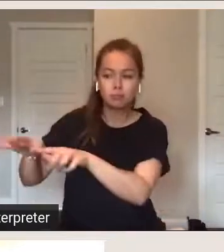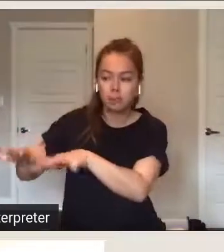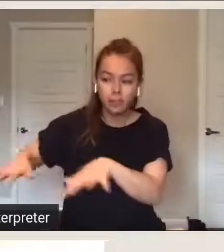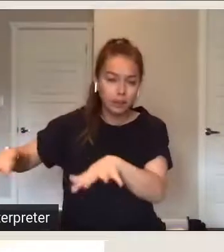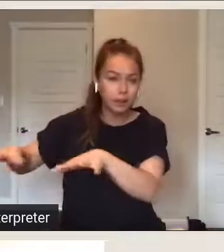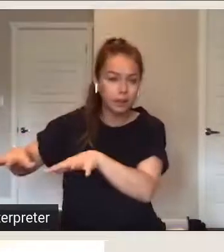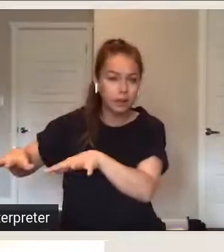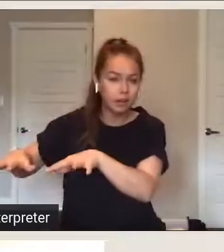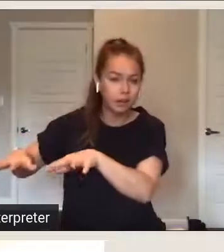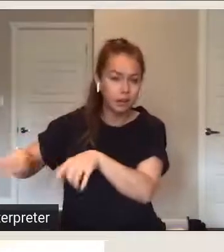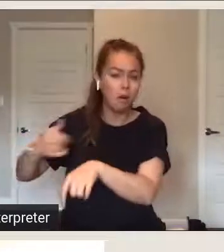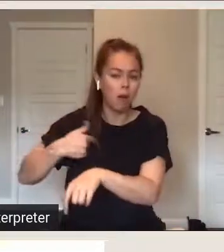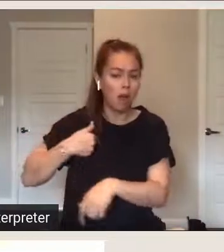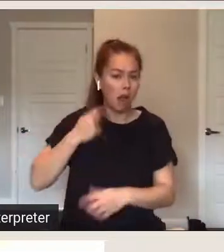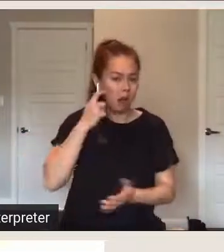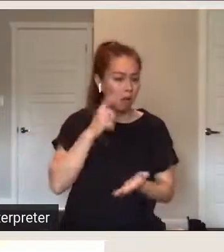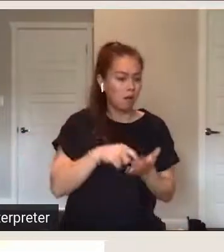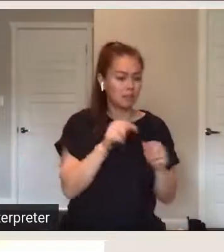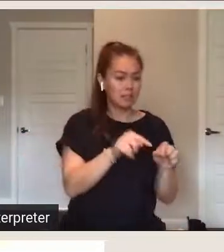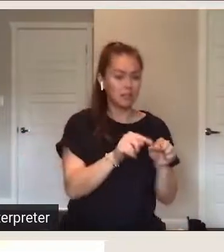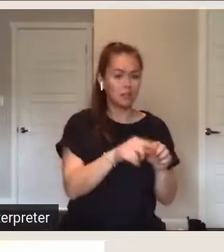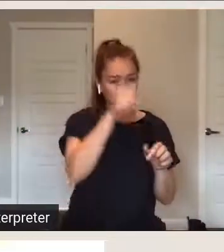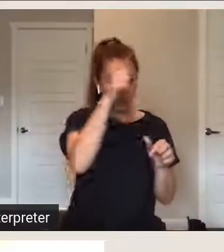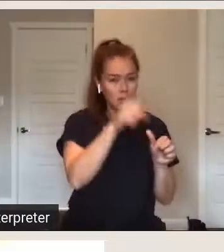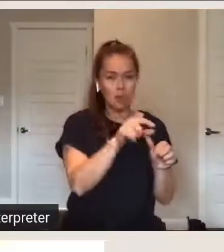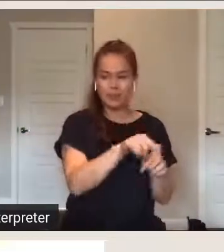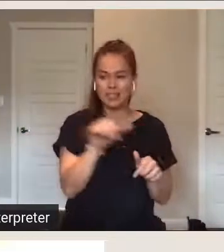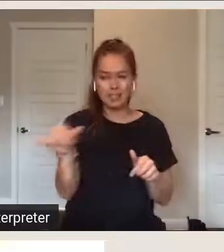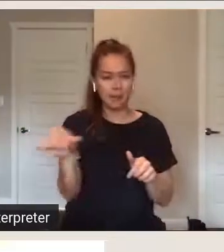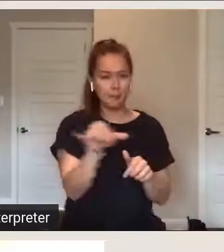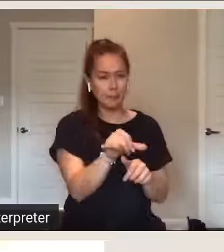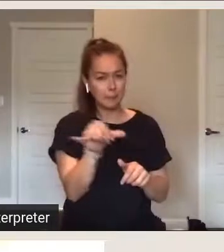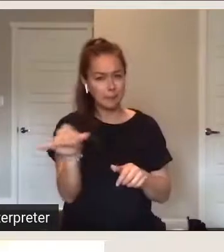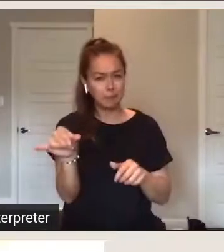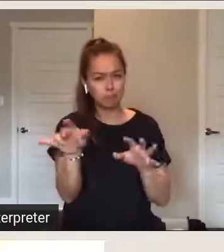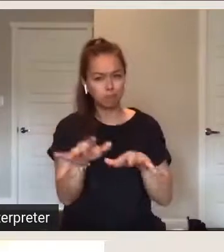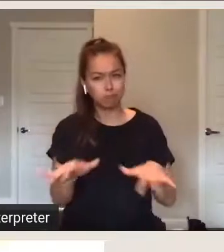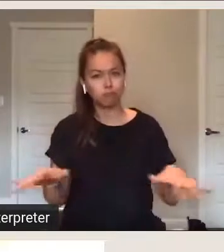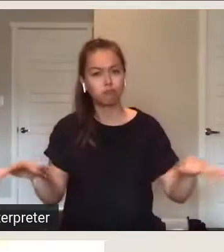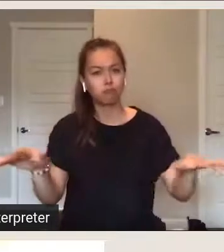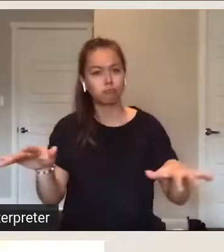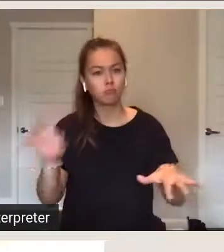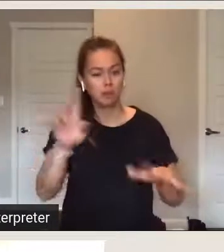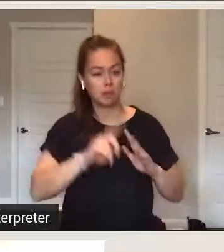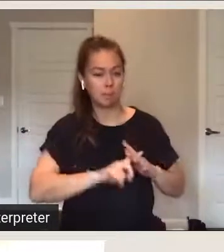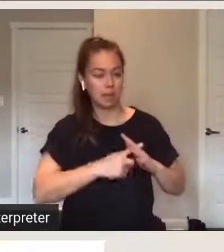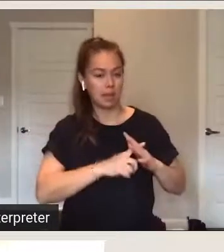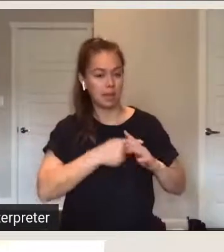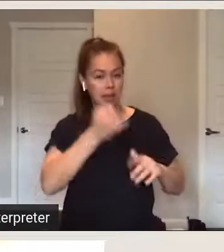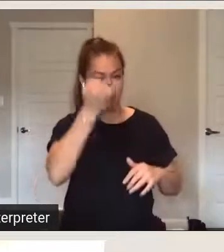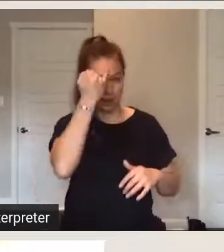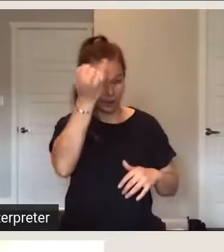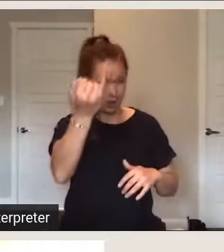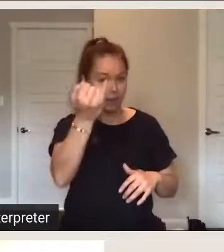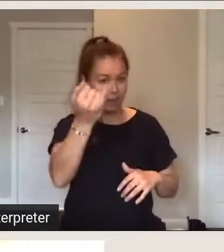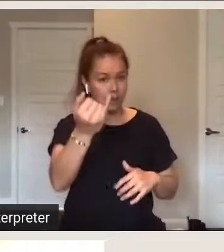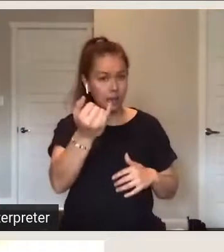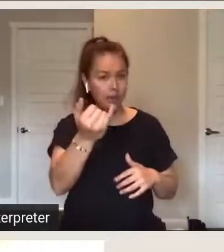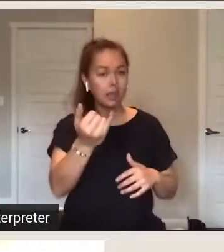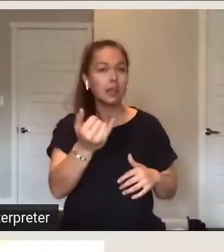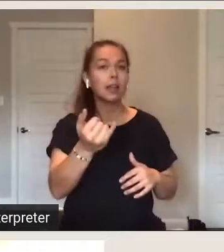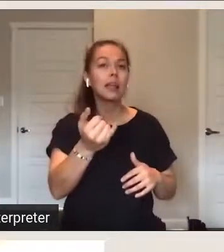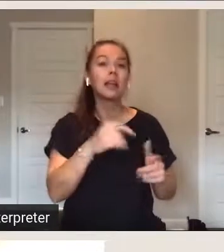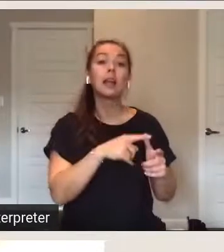So that was like the initial kind of idea. And I was like, well, this talk of journey and like how people